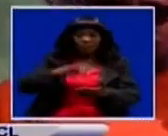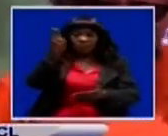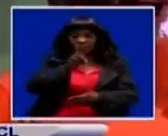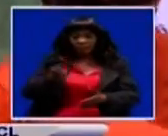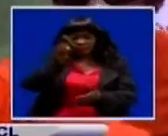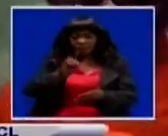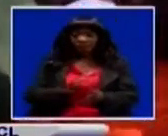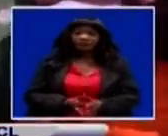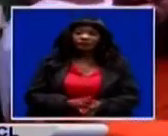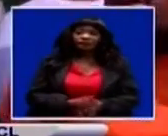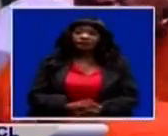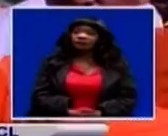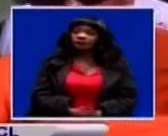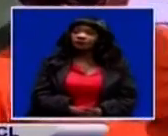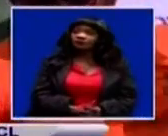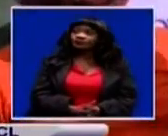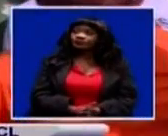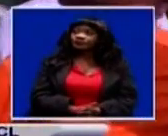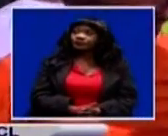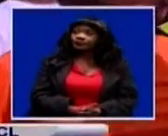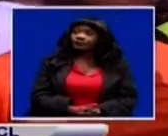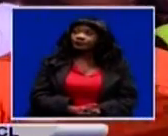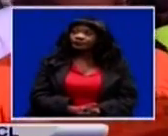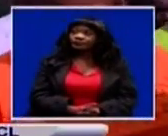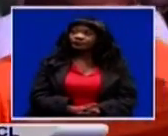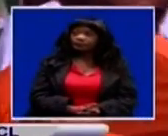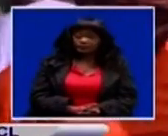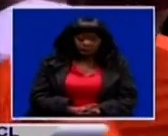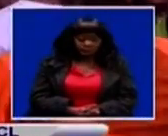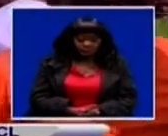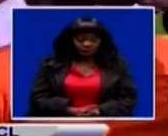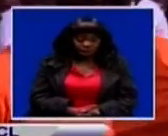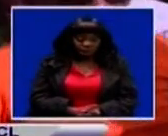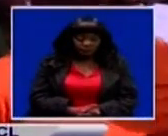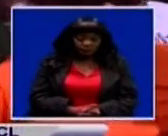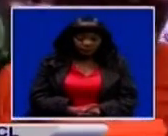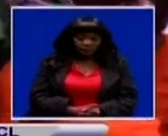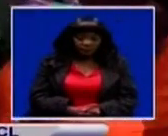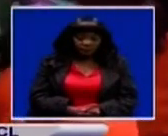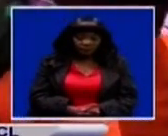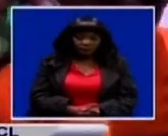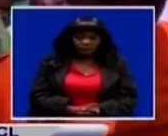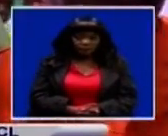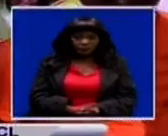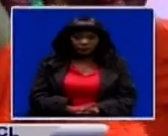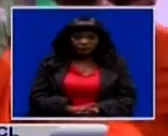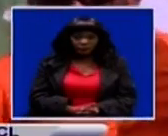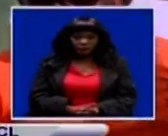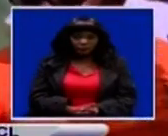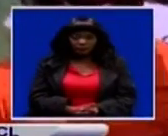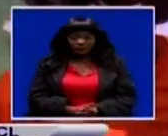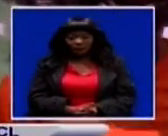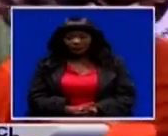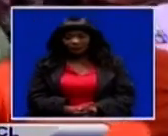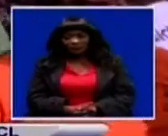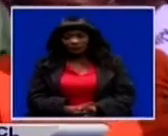and let's also learn to be democratic in Zambia. In our political parties, intra-party democracy. Like what we are doing in PF, we are